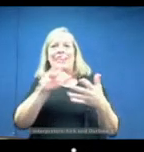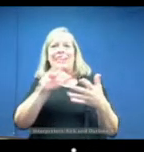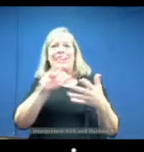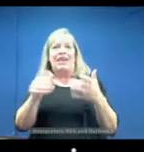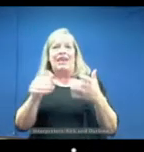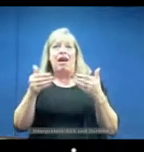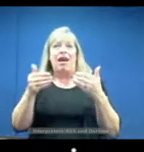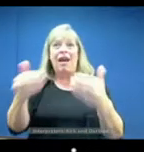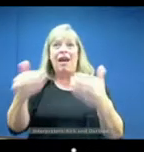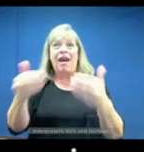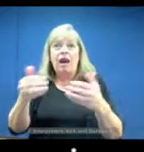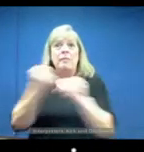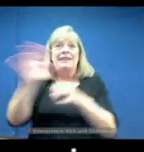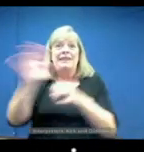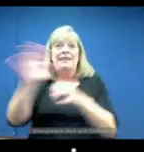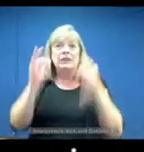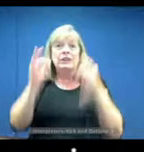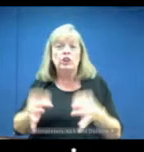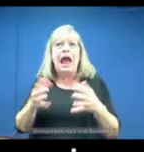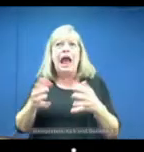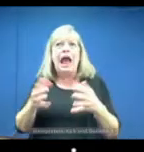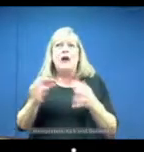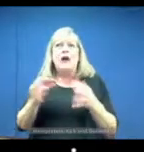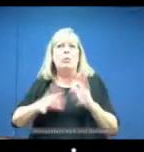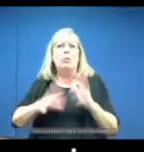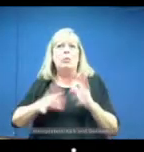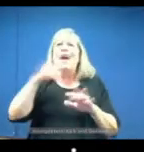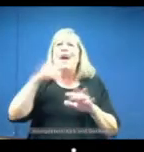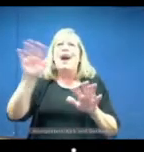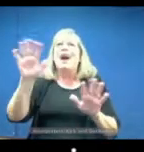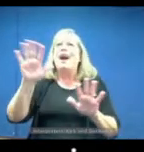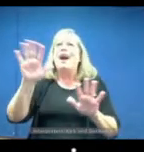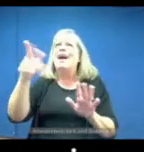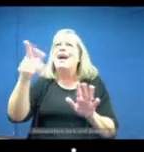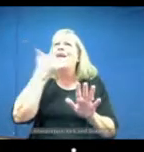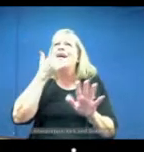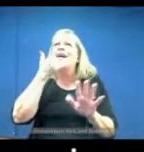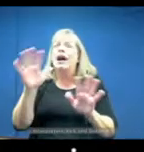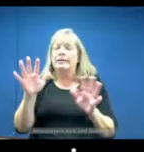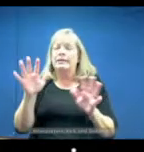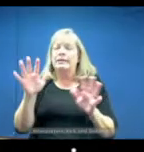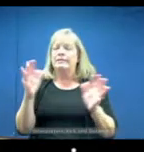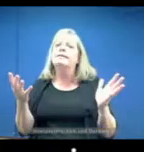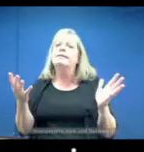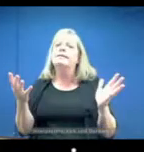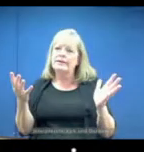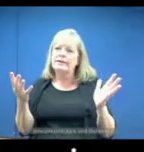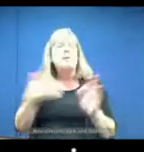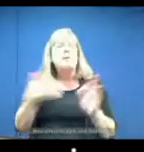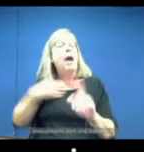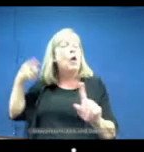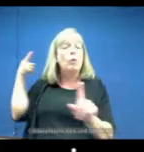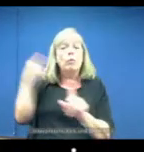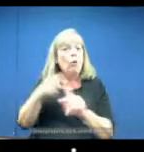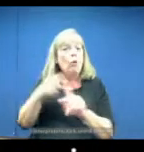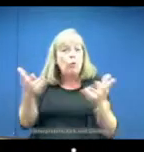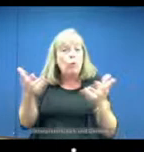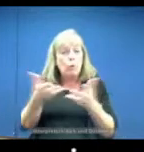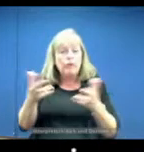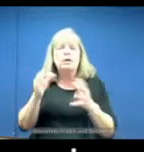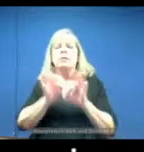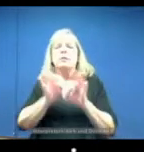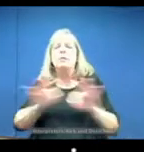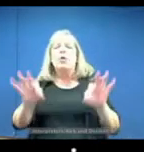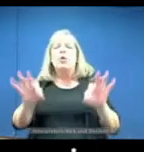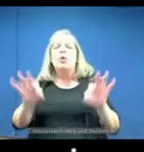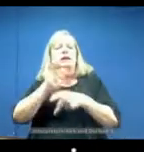it wrong." But the moral of the story is you have to beware of your behavior, make it minimal so that you don't